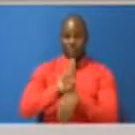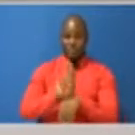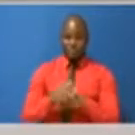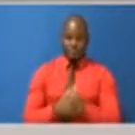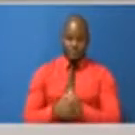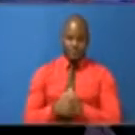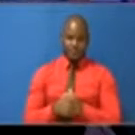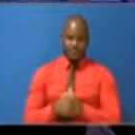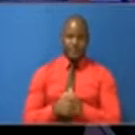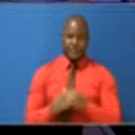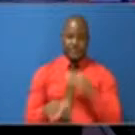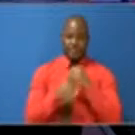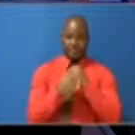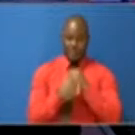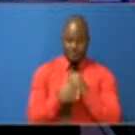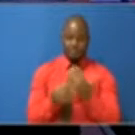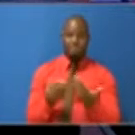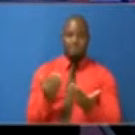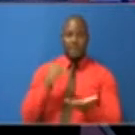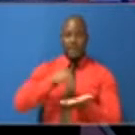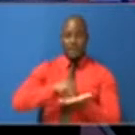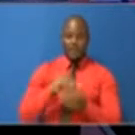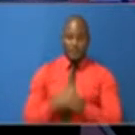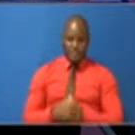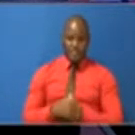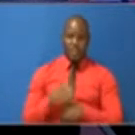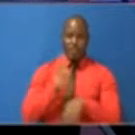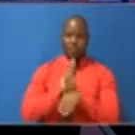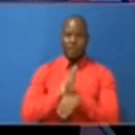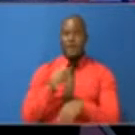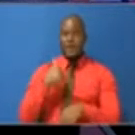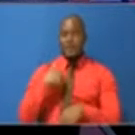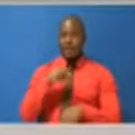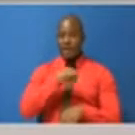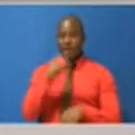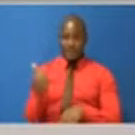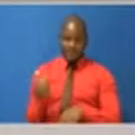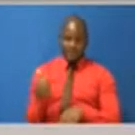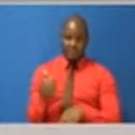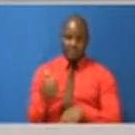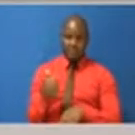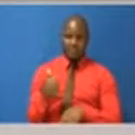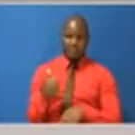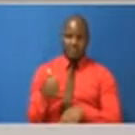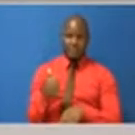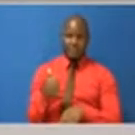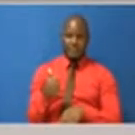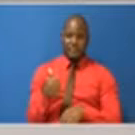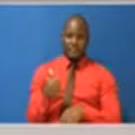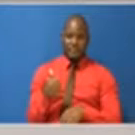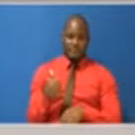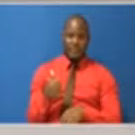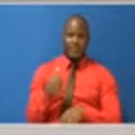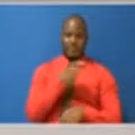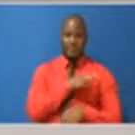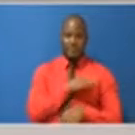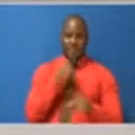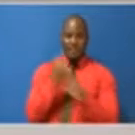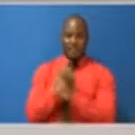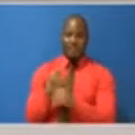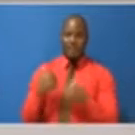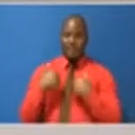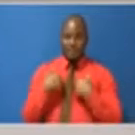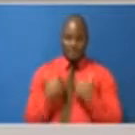your time is up but i added 30 seconds proceed all right i would use that so we need to have quality mass transport something like bringing in double decker buses into